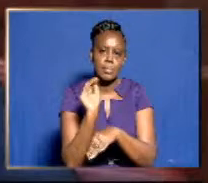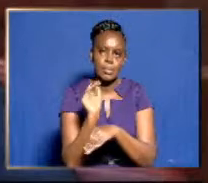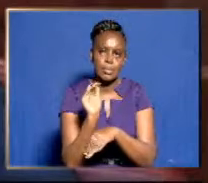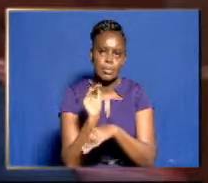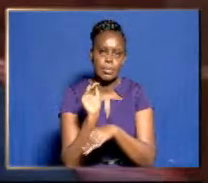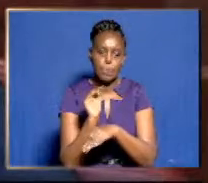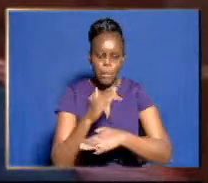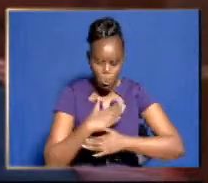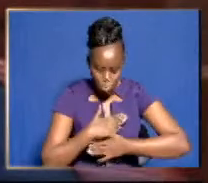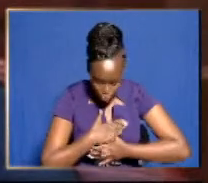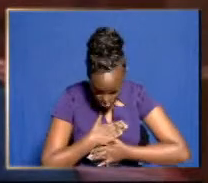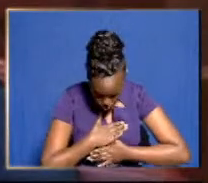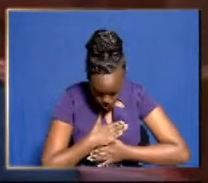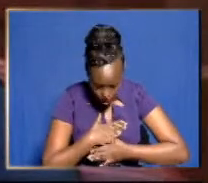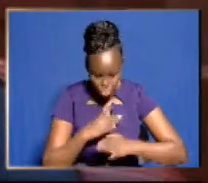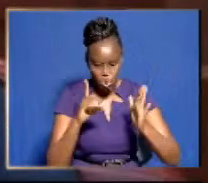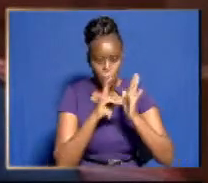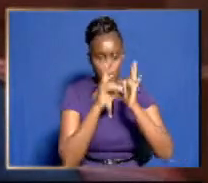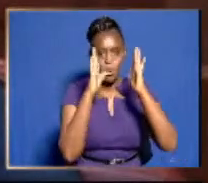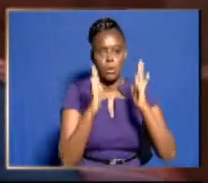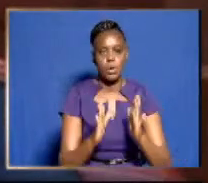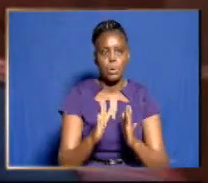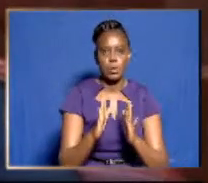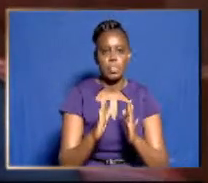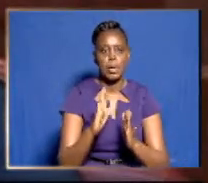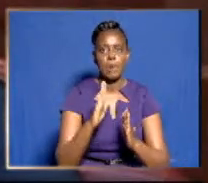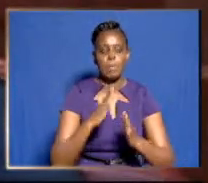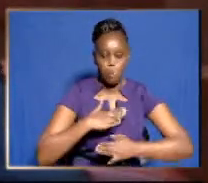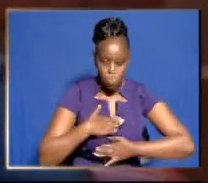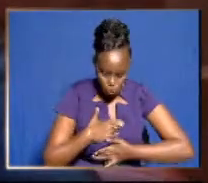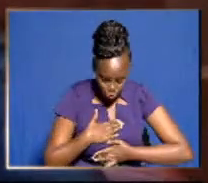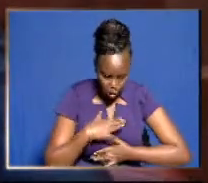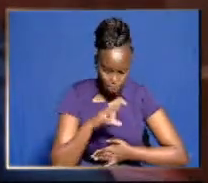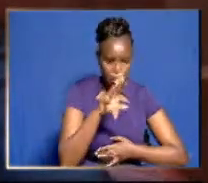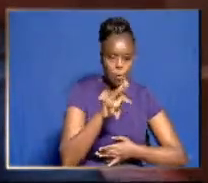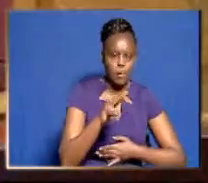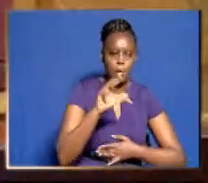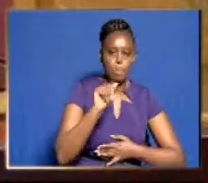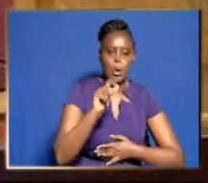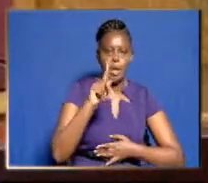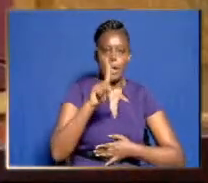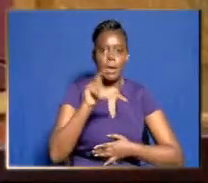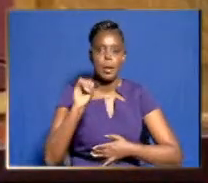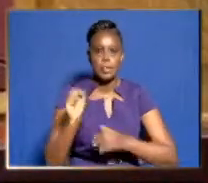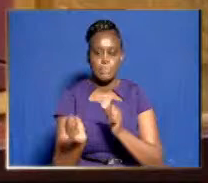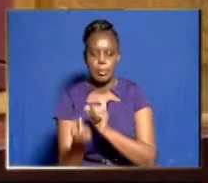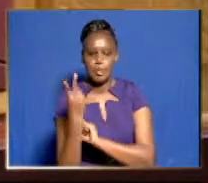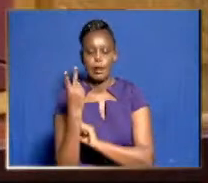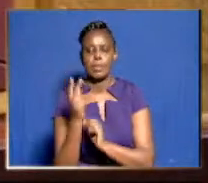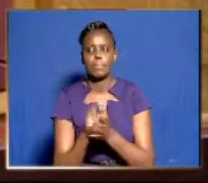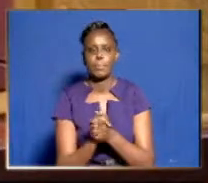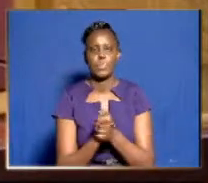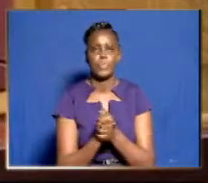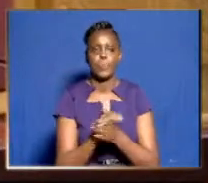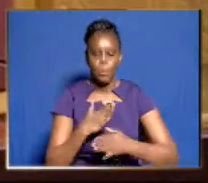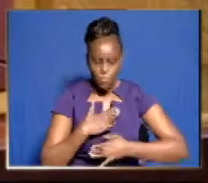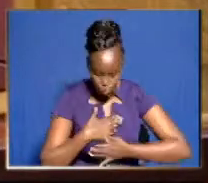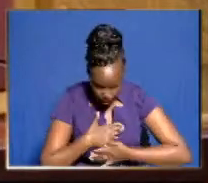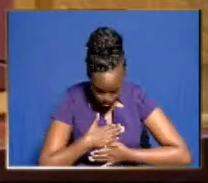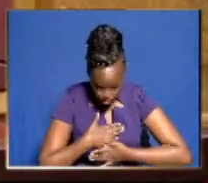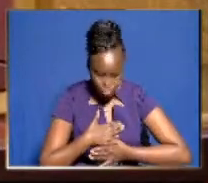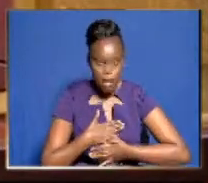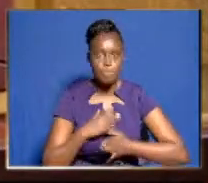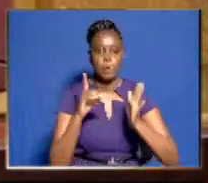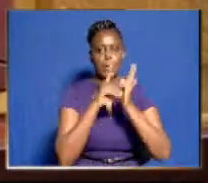the Honorable Dr. Makali to second. Thank you, Honorable Speaker. Honorable Dr. Makali, and I'm sure